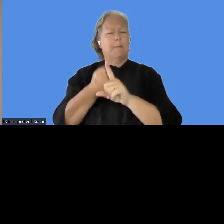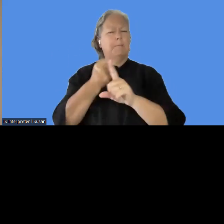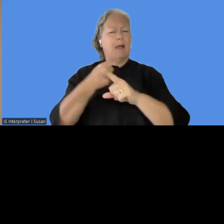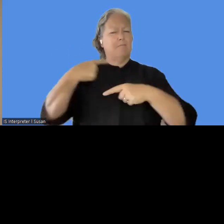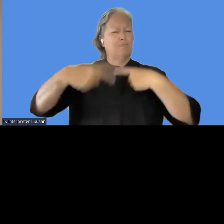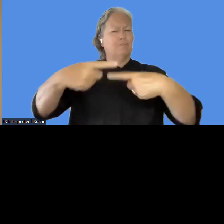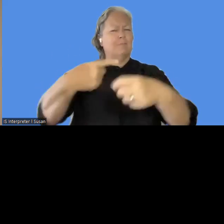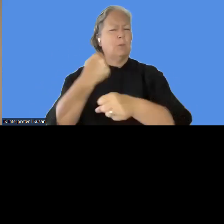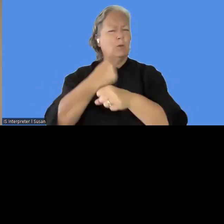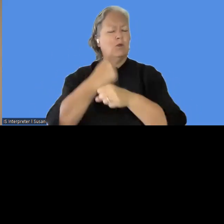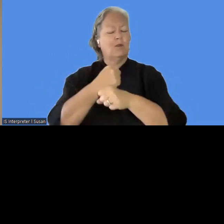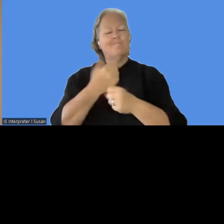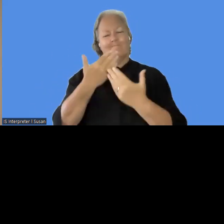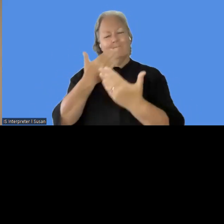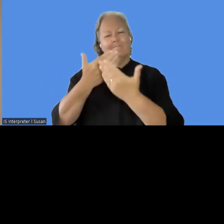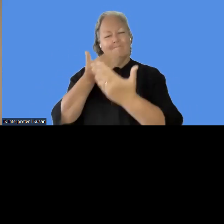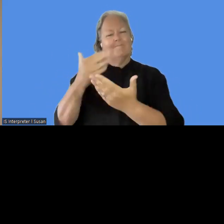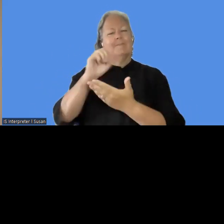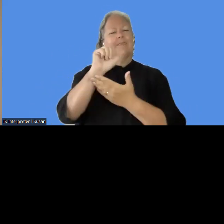Sally, for your presentation.